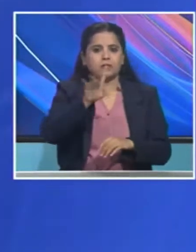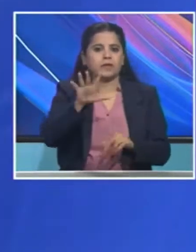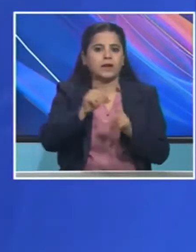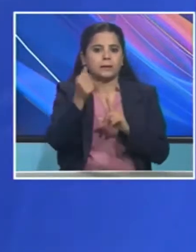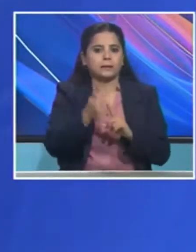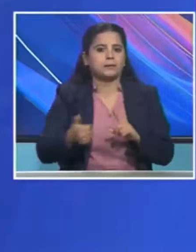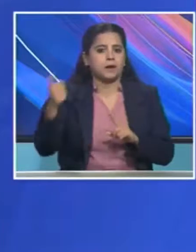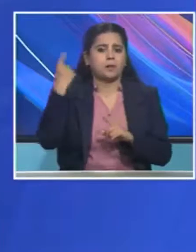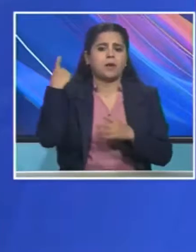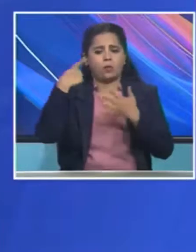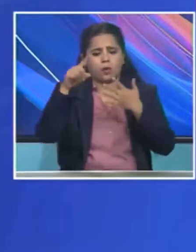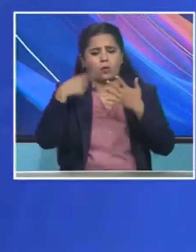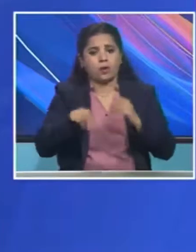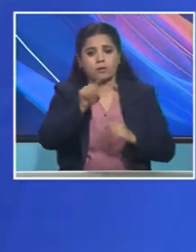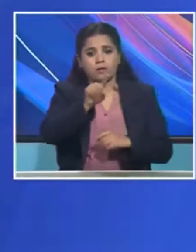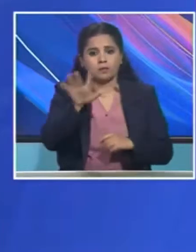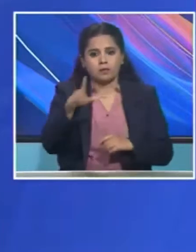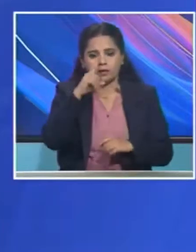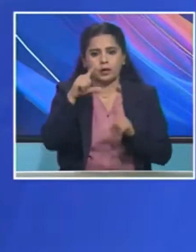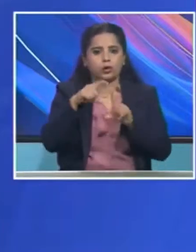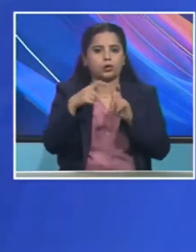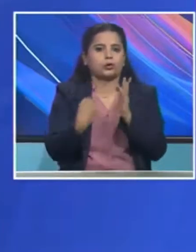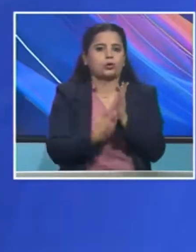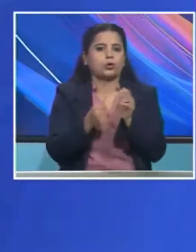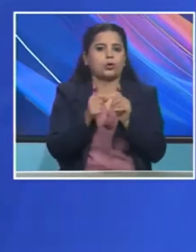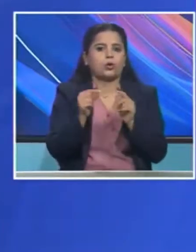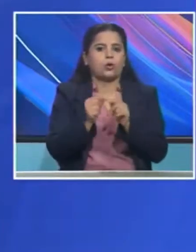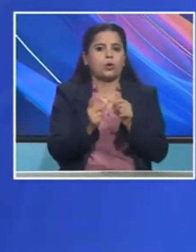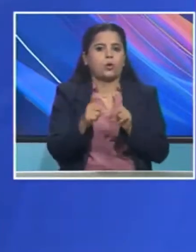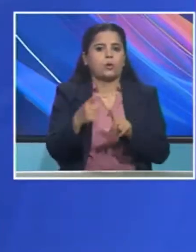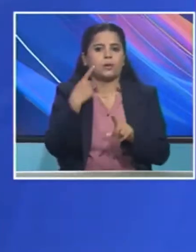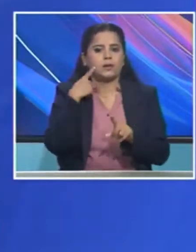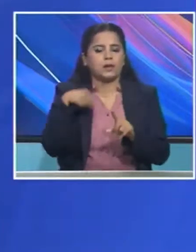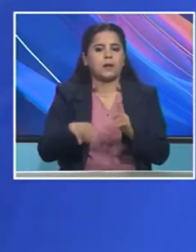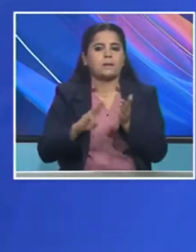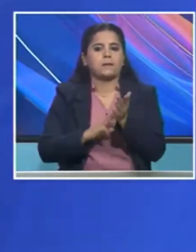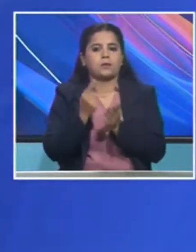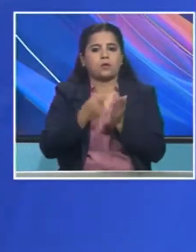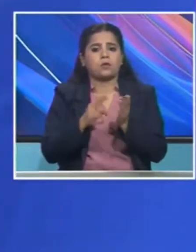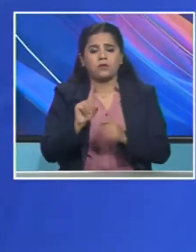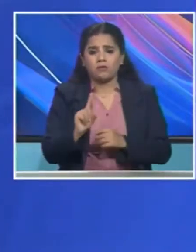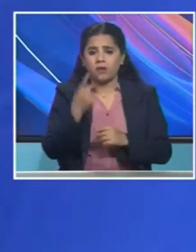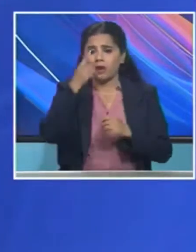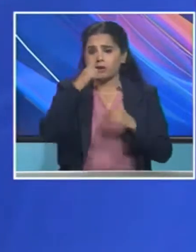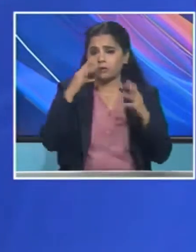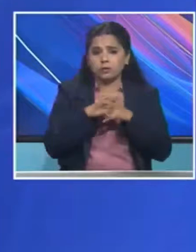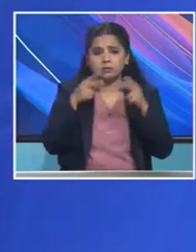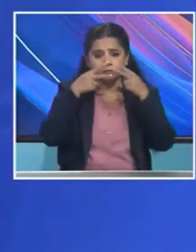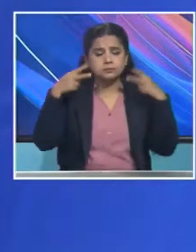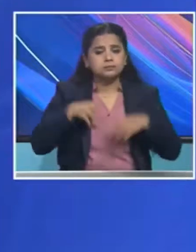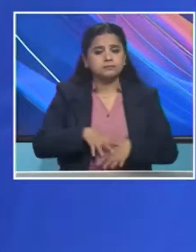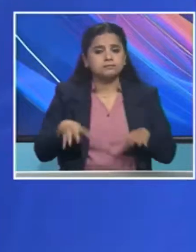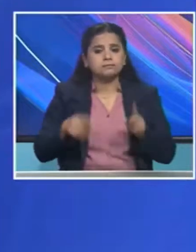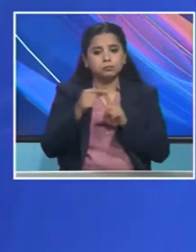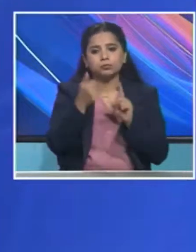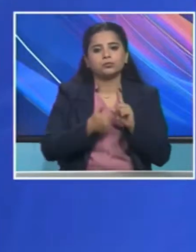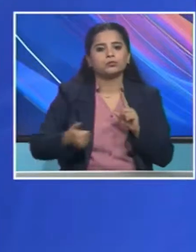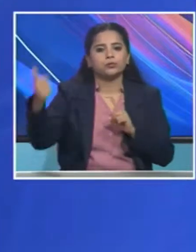President, Srimati Draupadi Murmu, India's first tribal woman president.